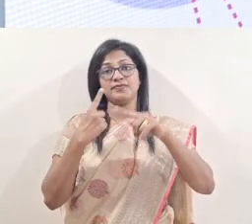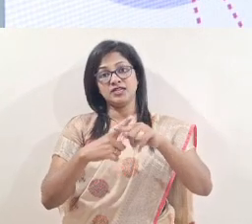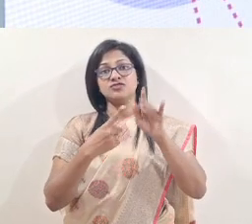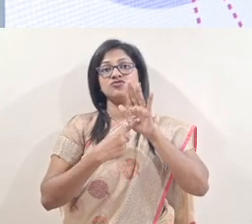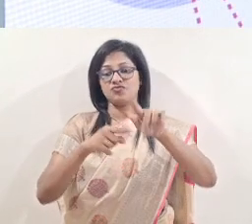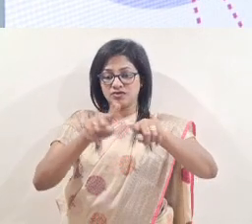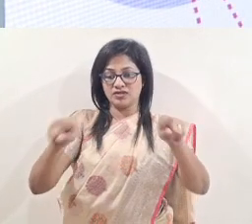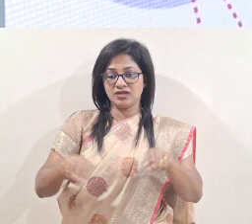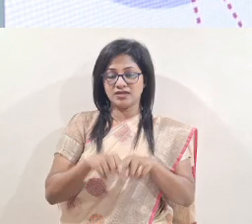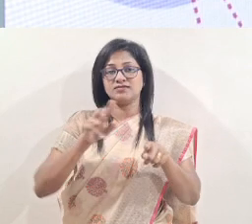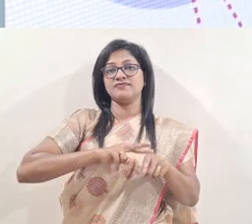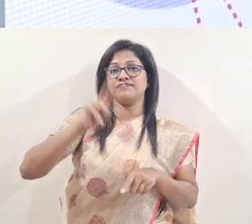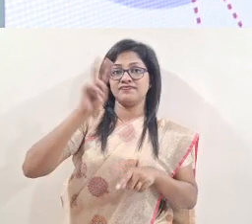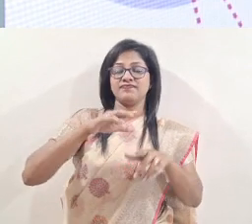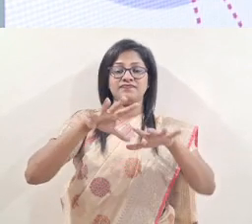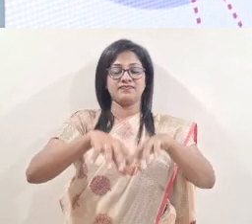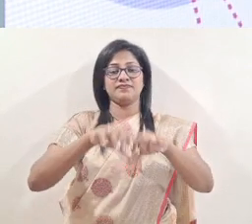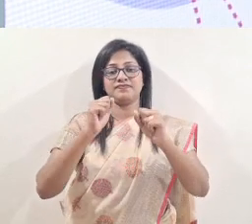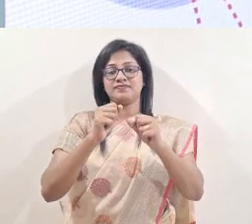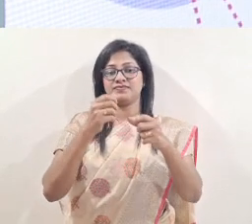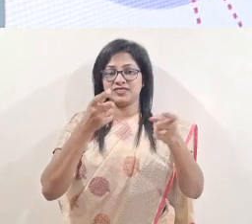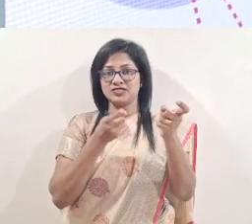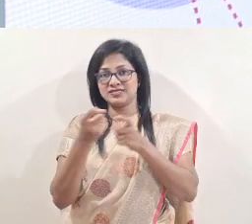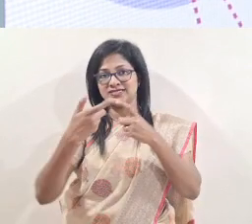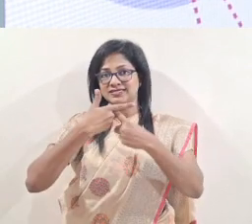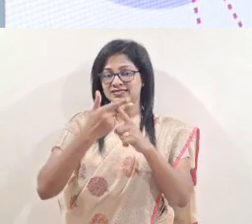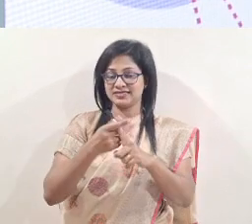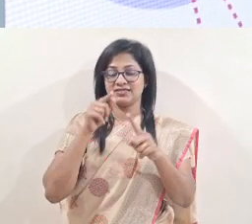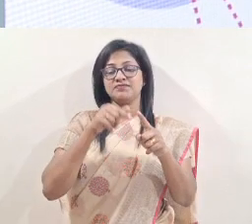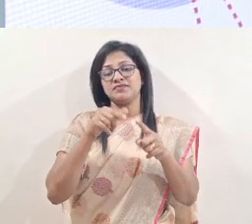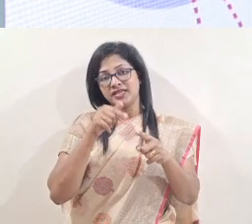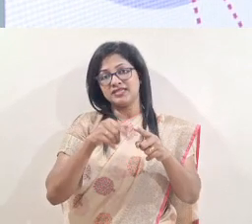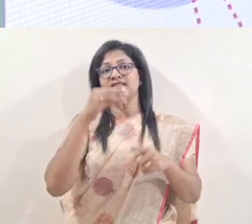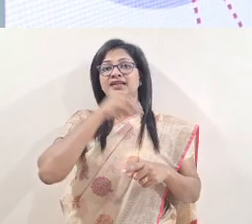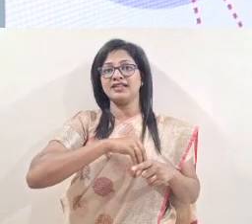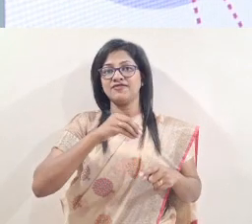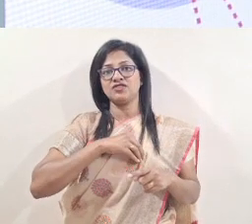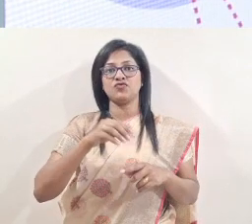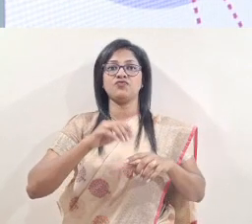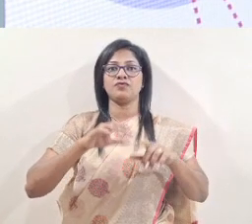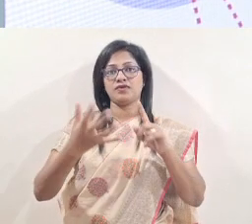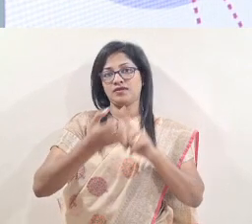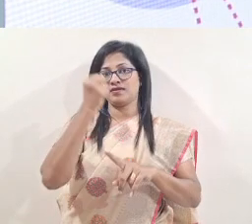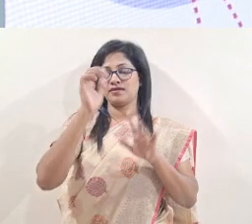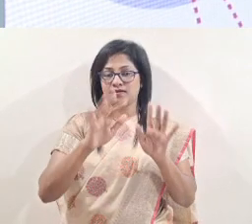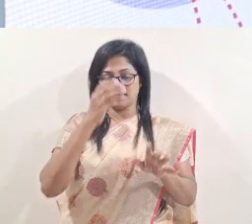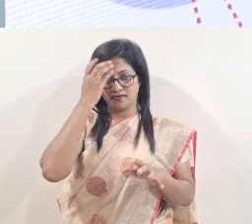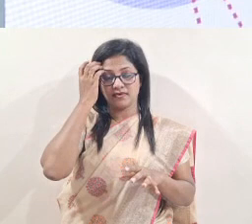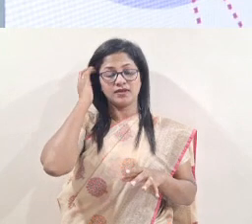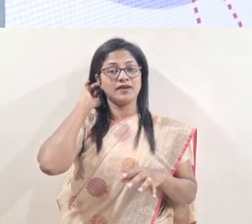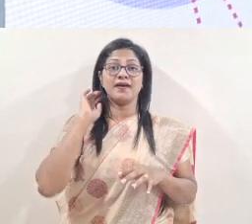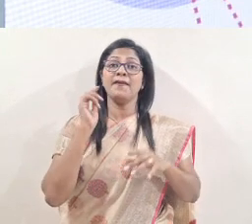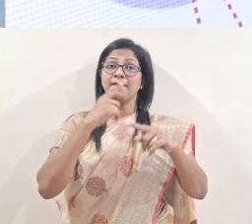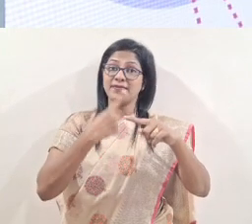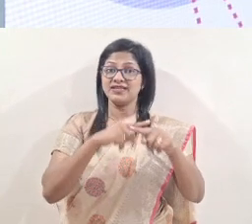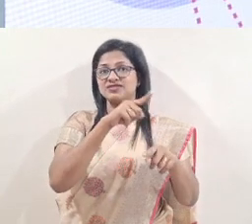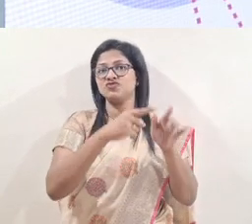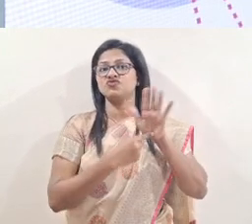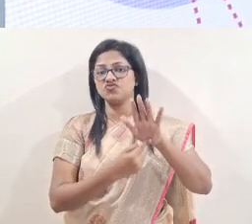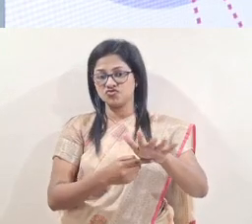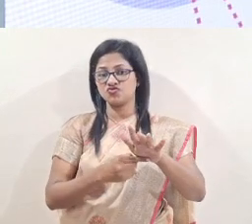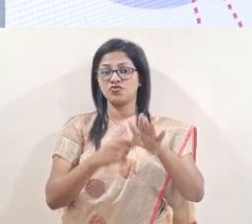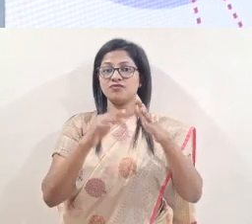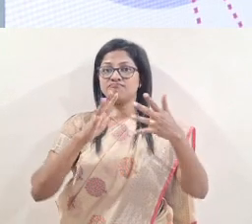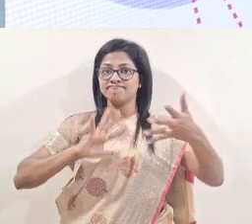because that is where the revenue will be generated. And it also highlights the need for a comprehensive